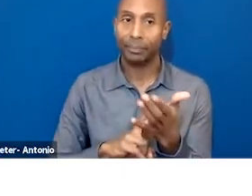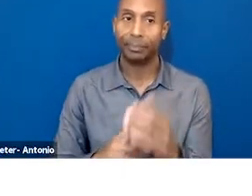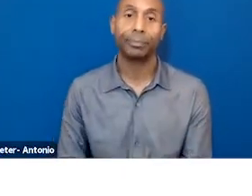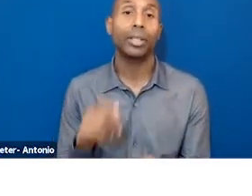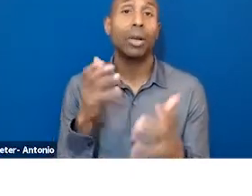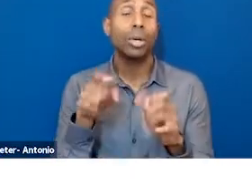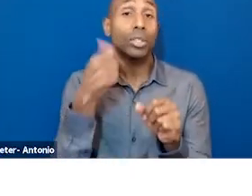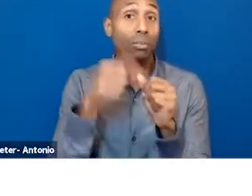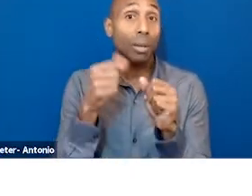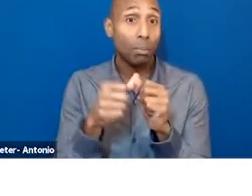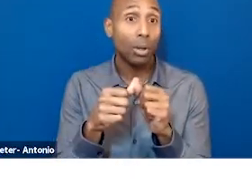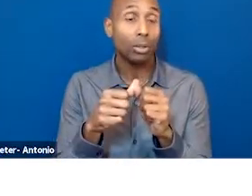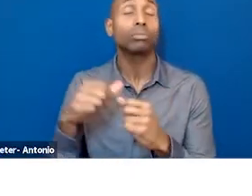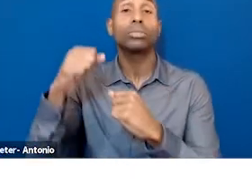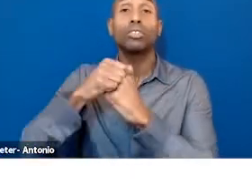before.